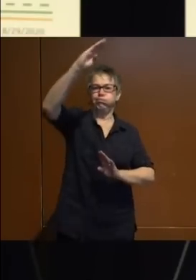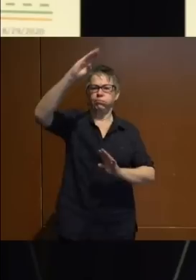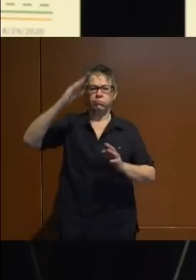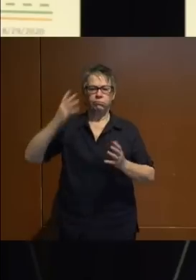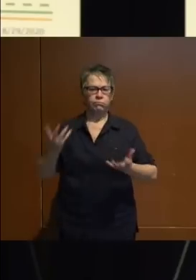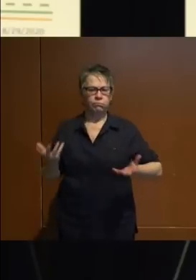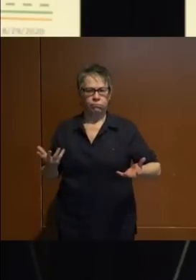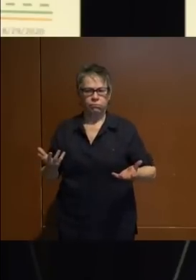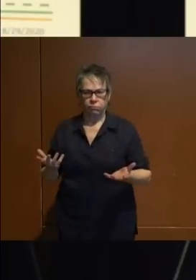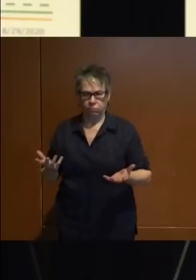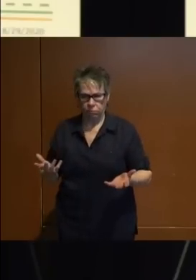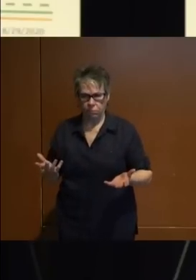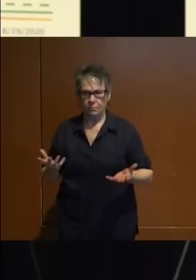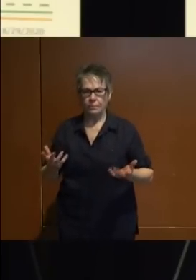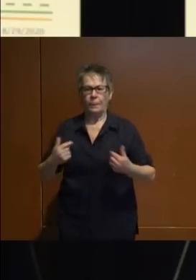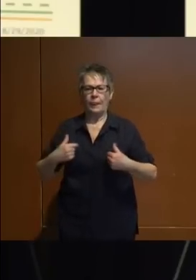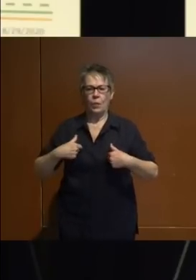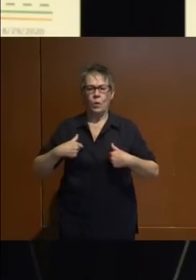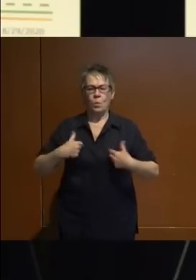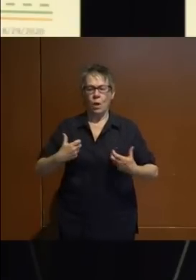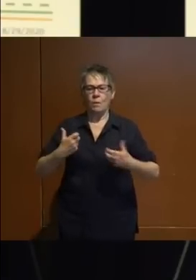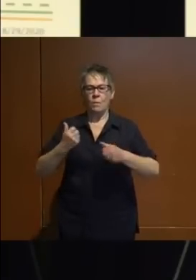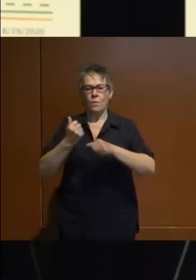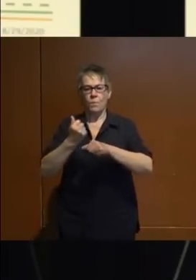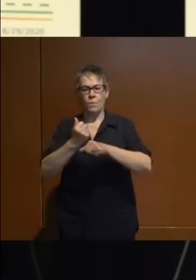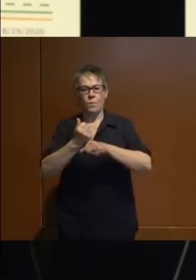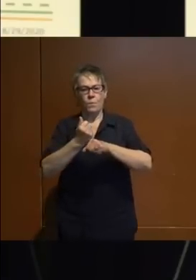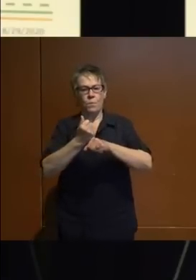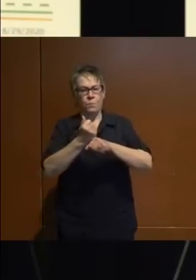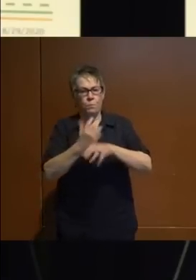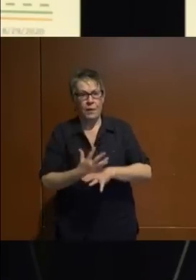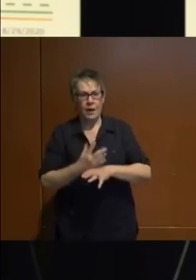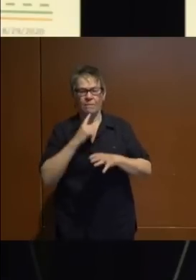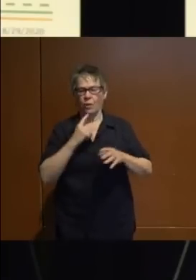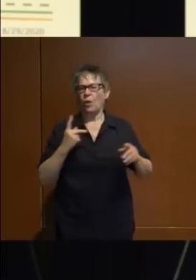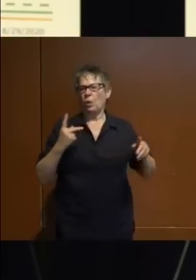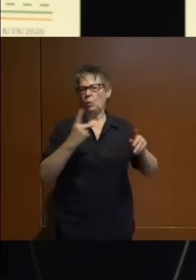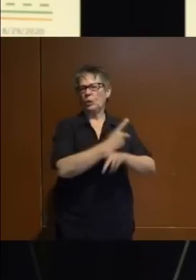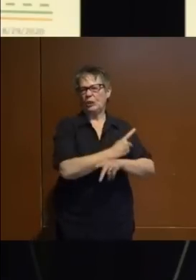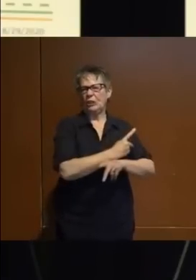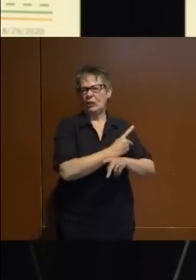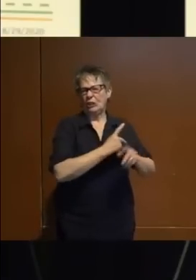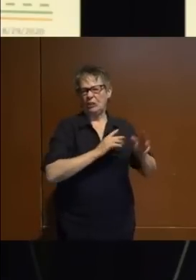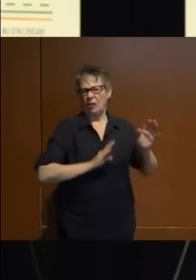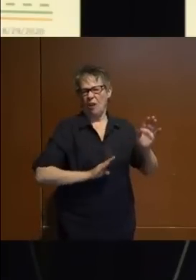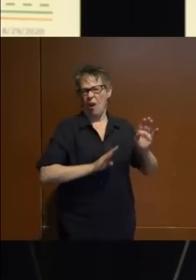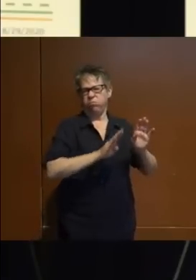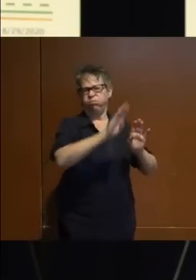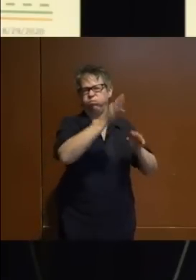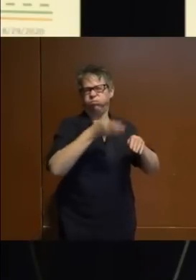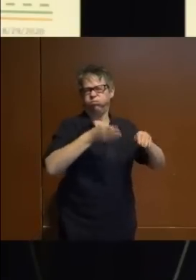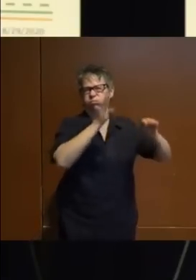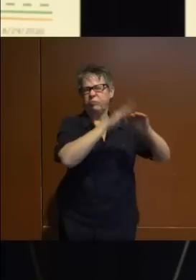worst. We're hoping for the best. And this is just one other thing that we're just going full steam